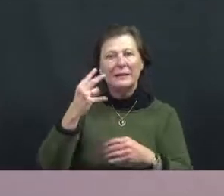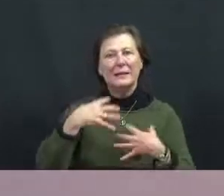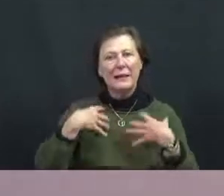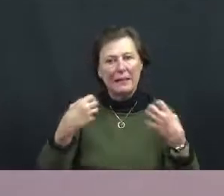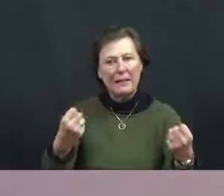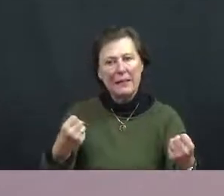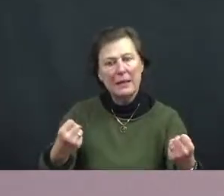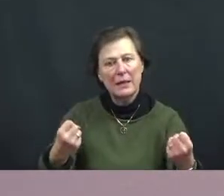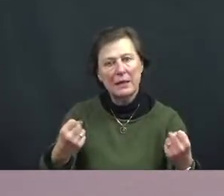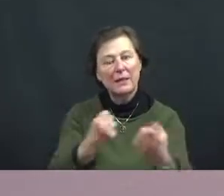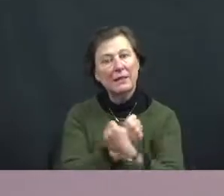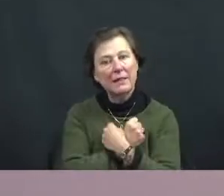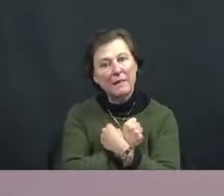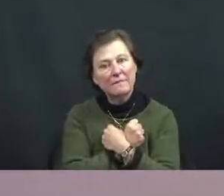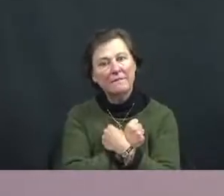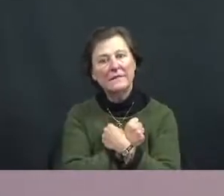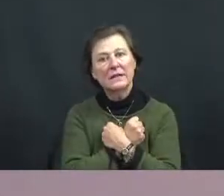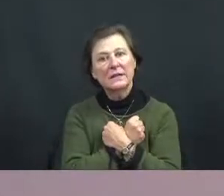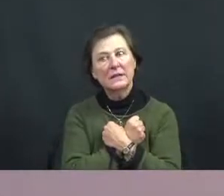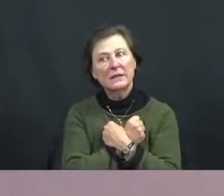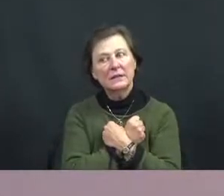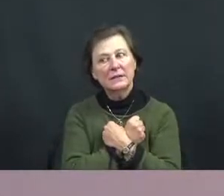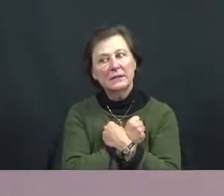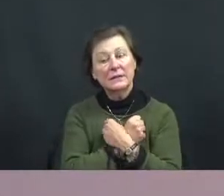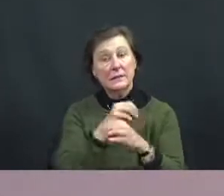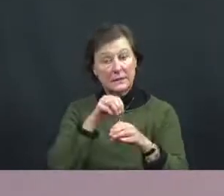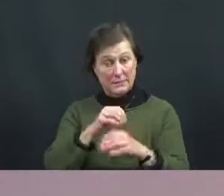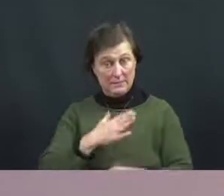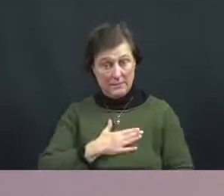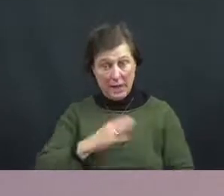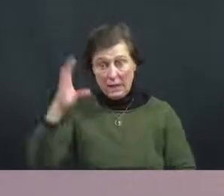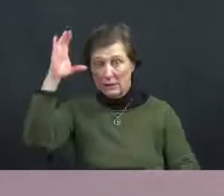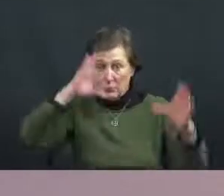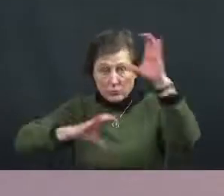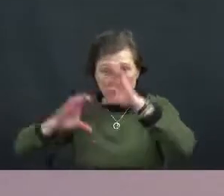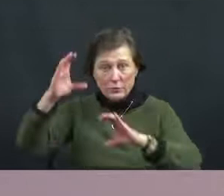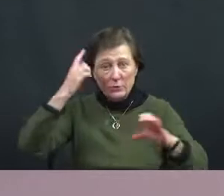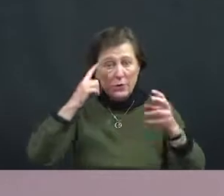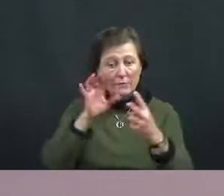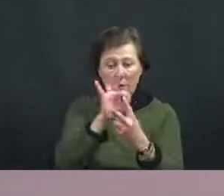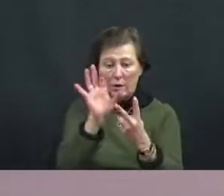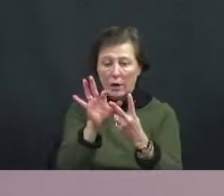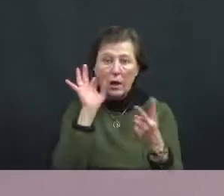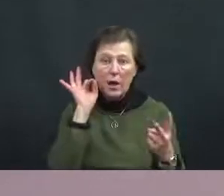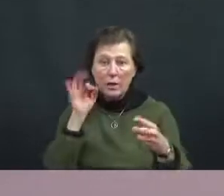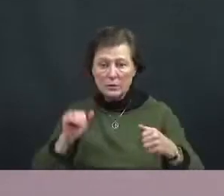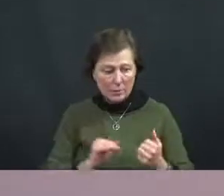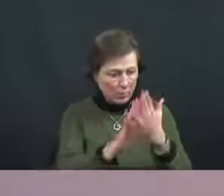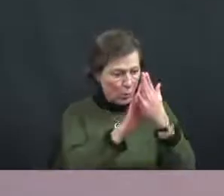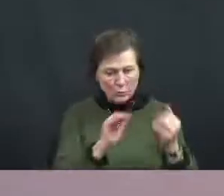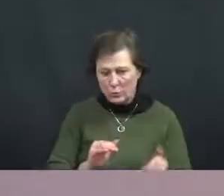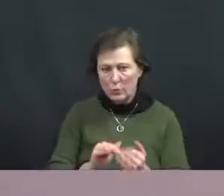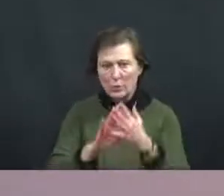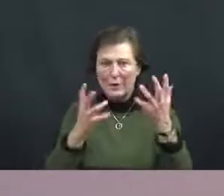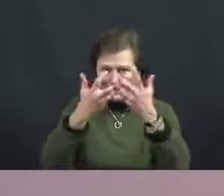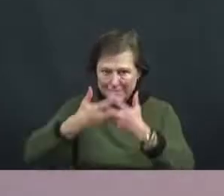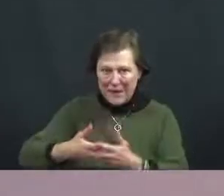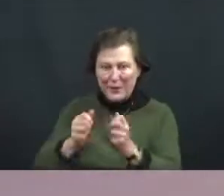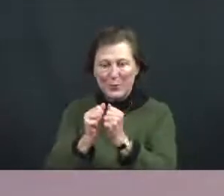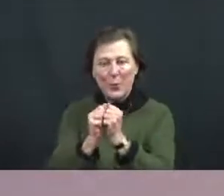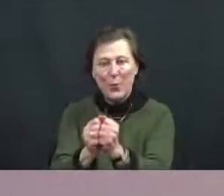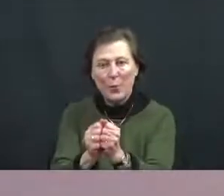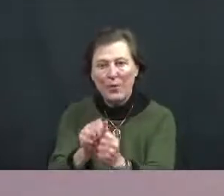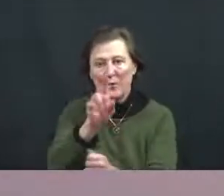love. And in my search for alternative approaches congruent with Unitarian